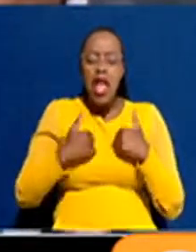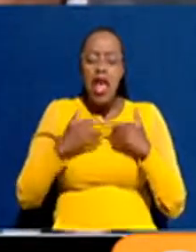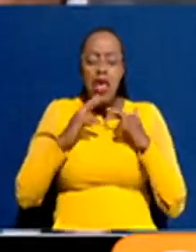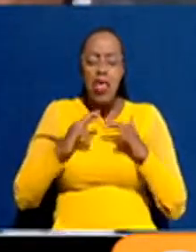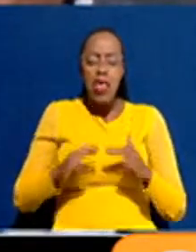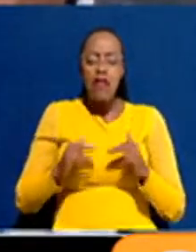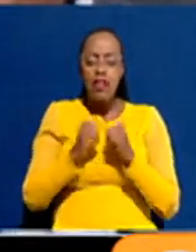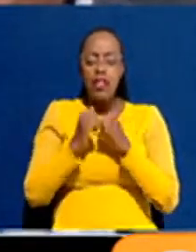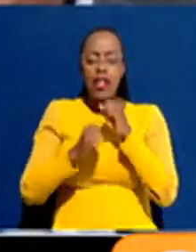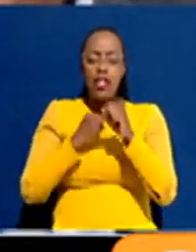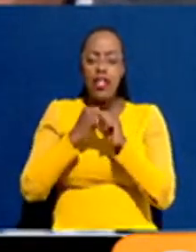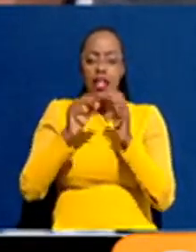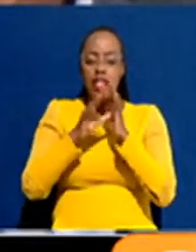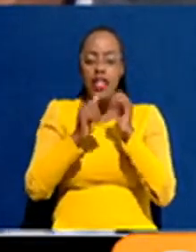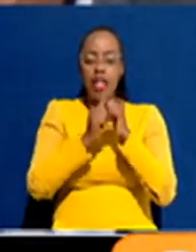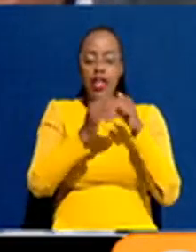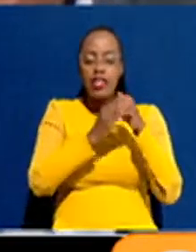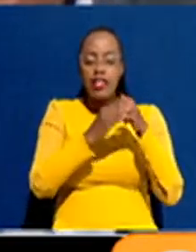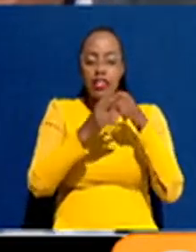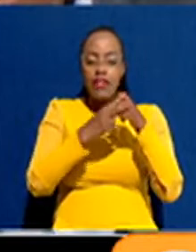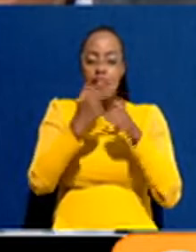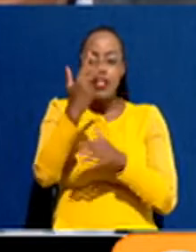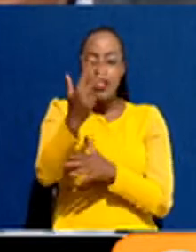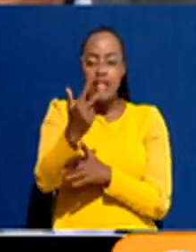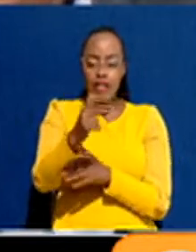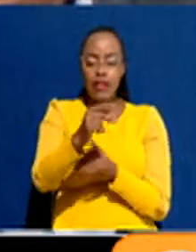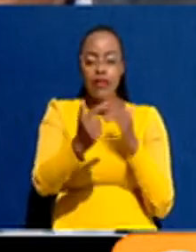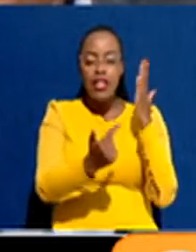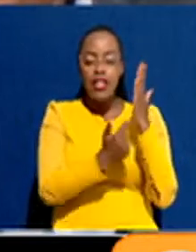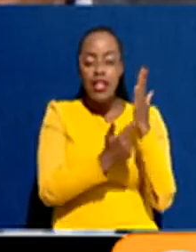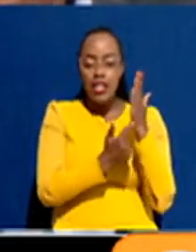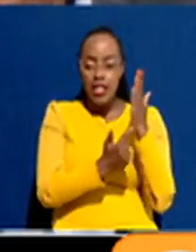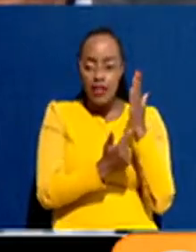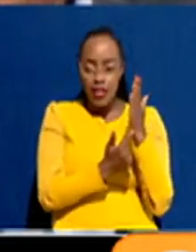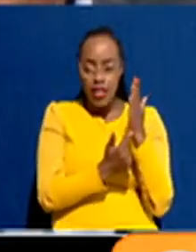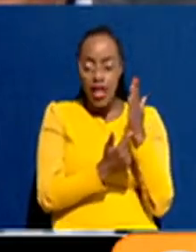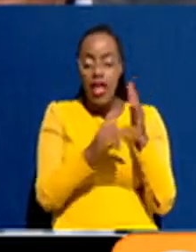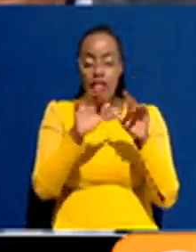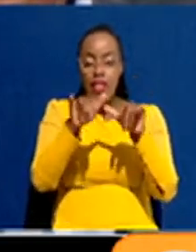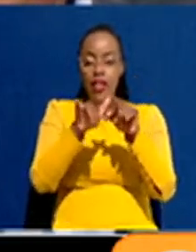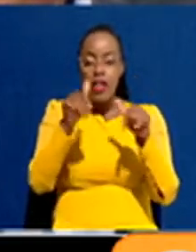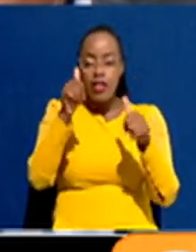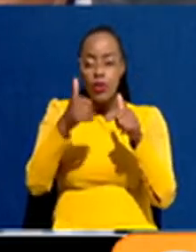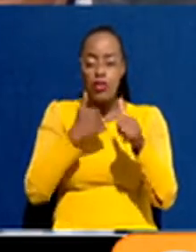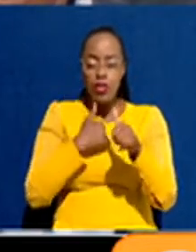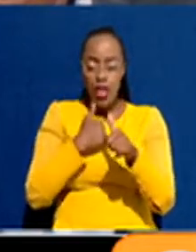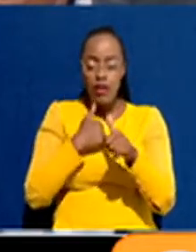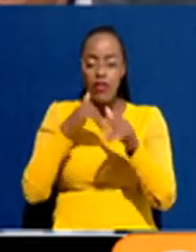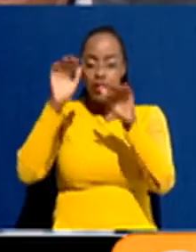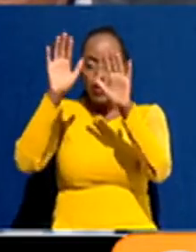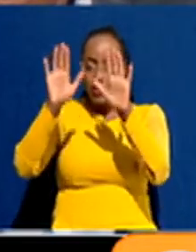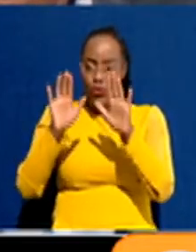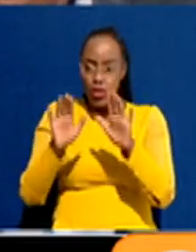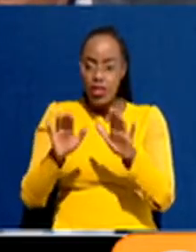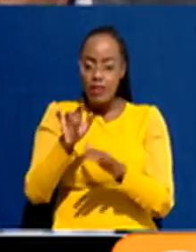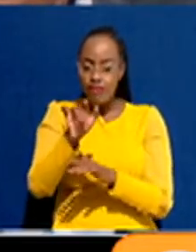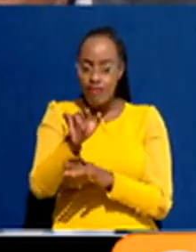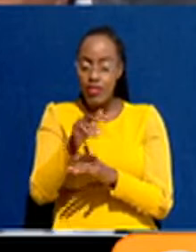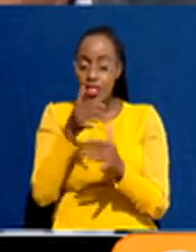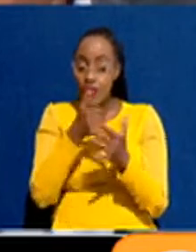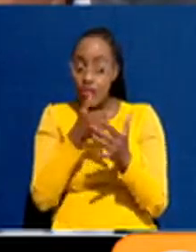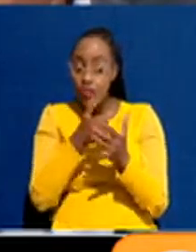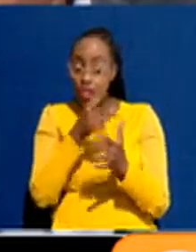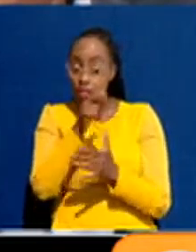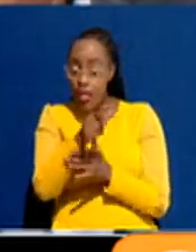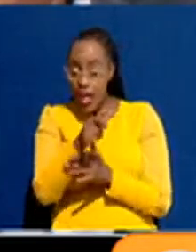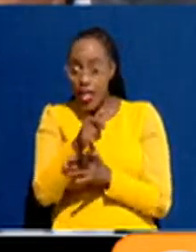in 1973, Taita Taveta, the land where Basil Criticos is involved,